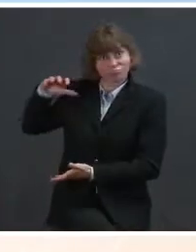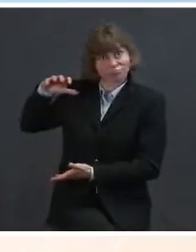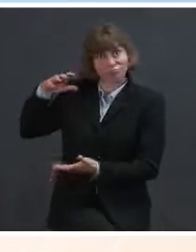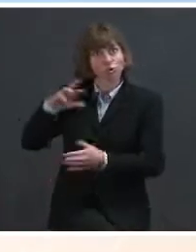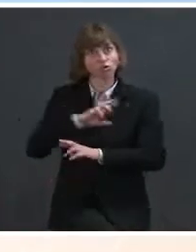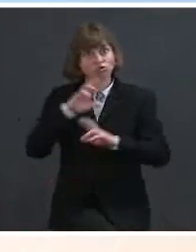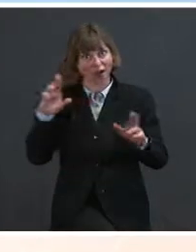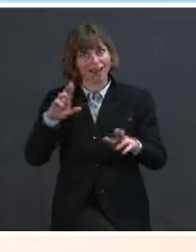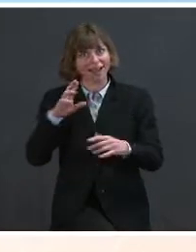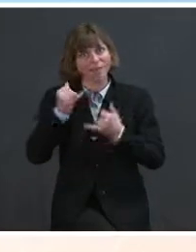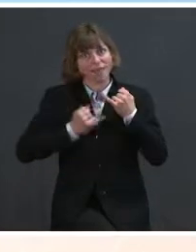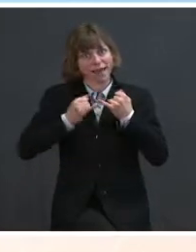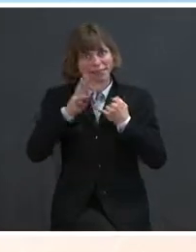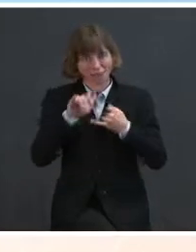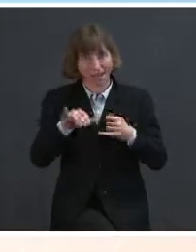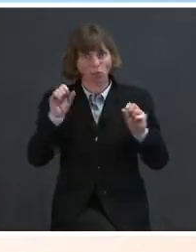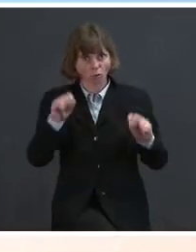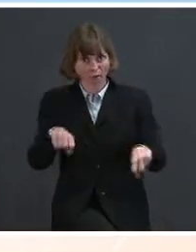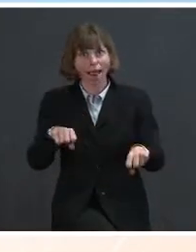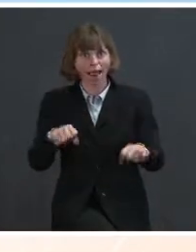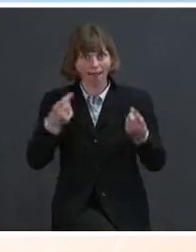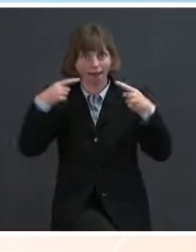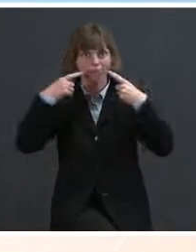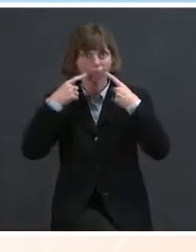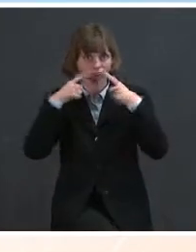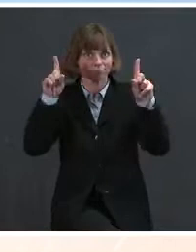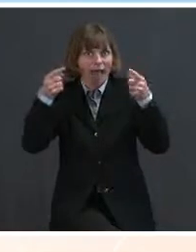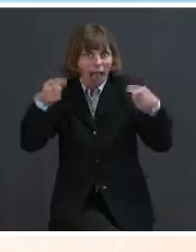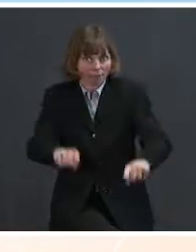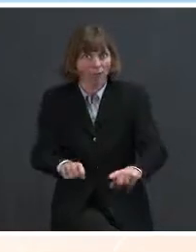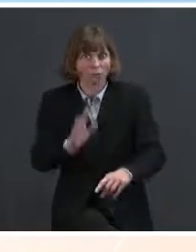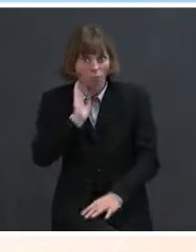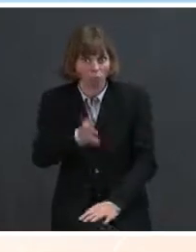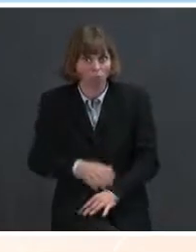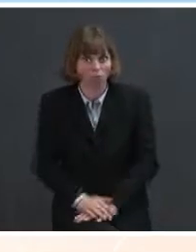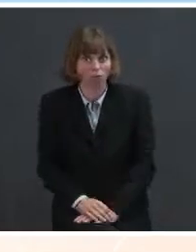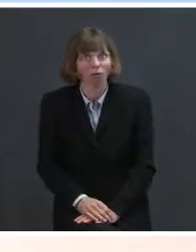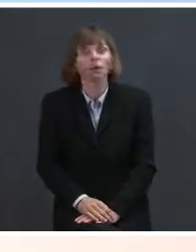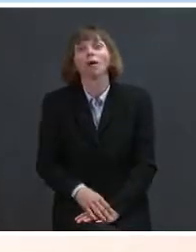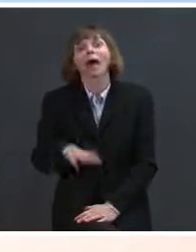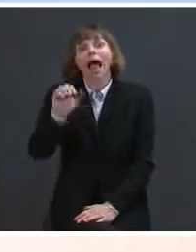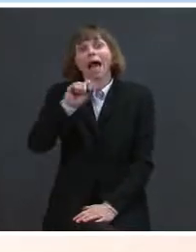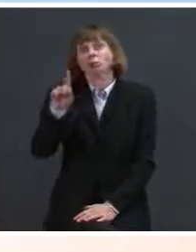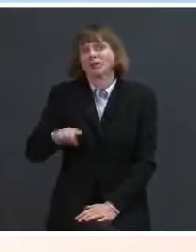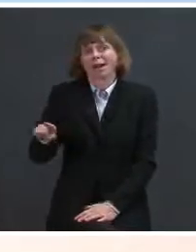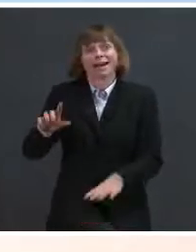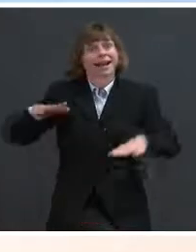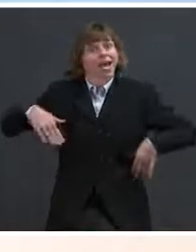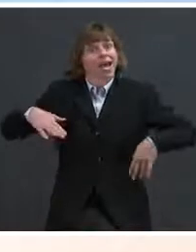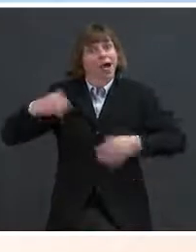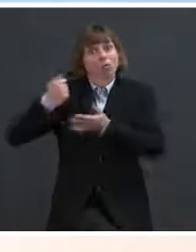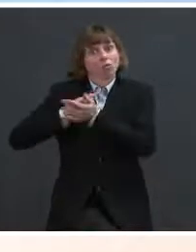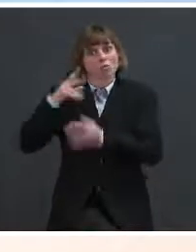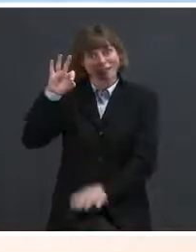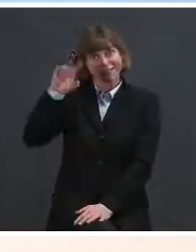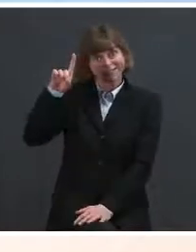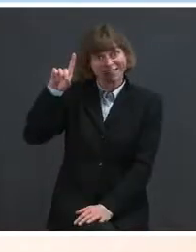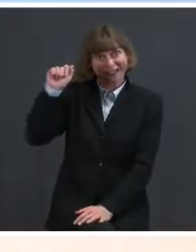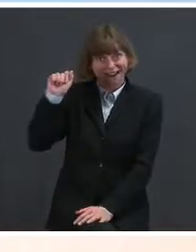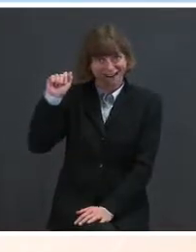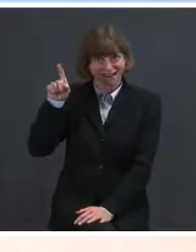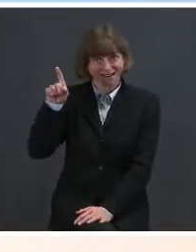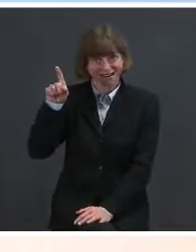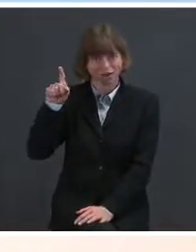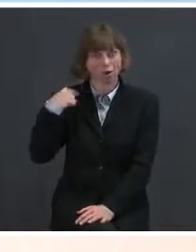that happen. AstraZeneca is also not yet approved by the FDA. We also want to make sure we have maximal